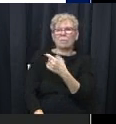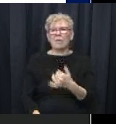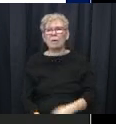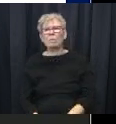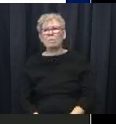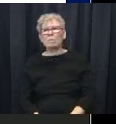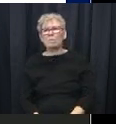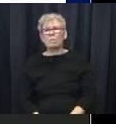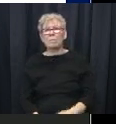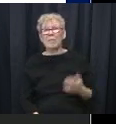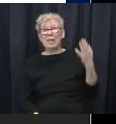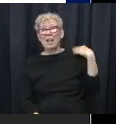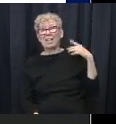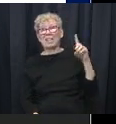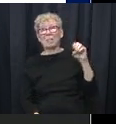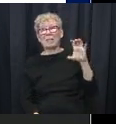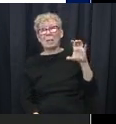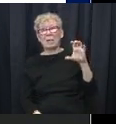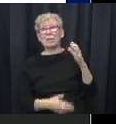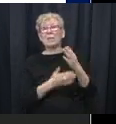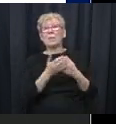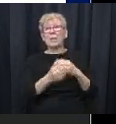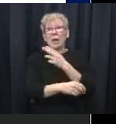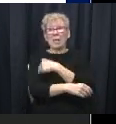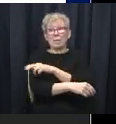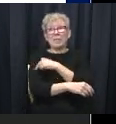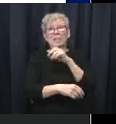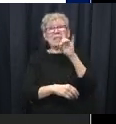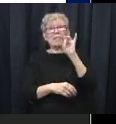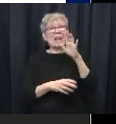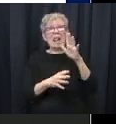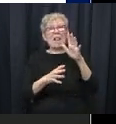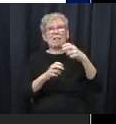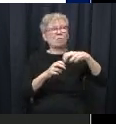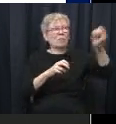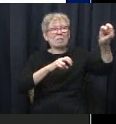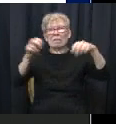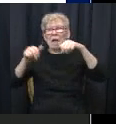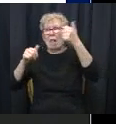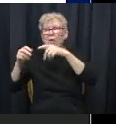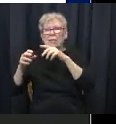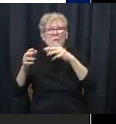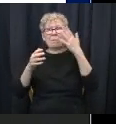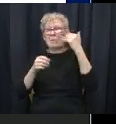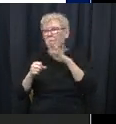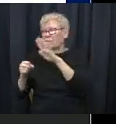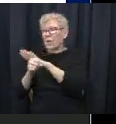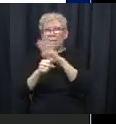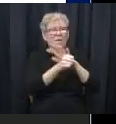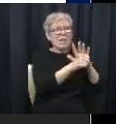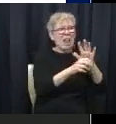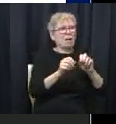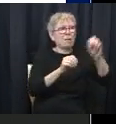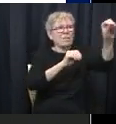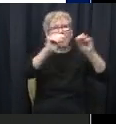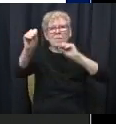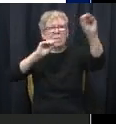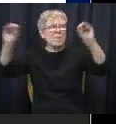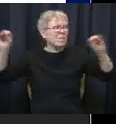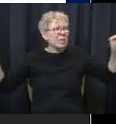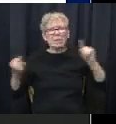hospitals began to reach their capacity. We also had to help hospitals with staffing and staffing contracts